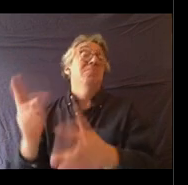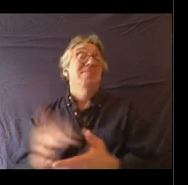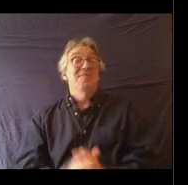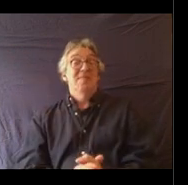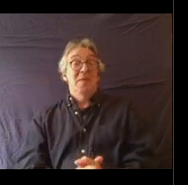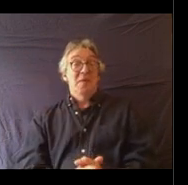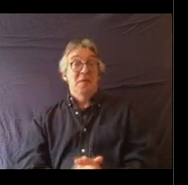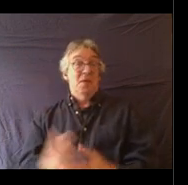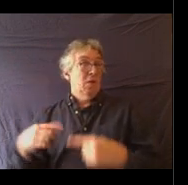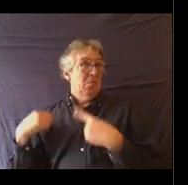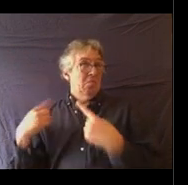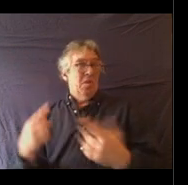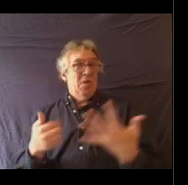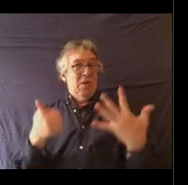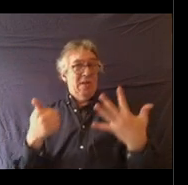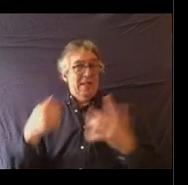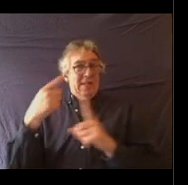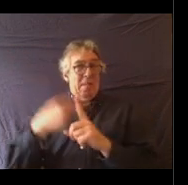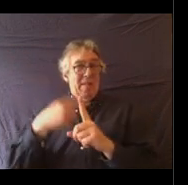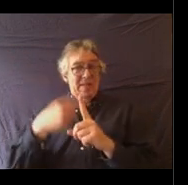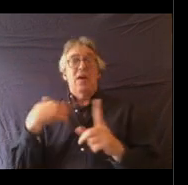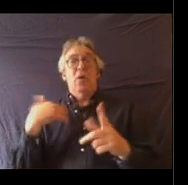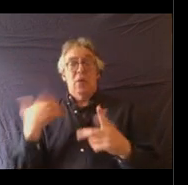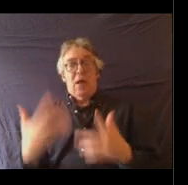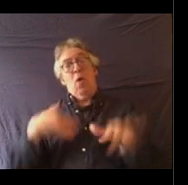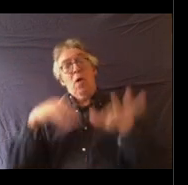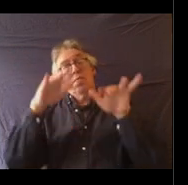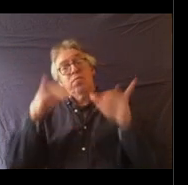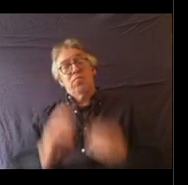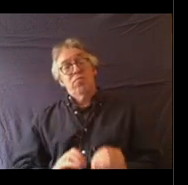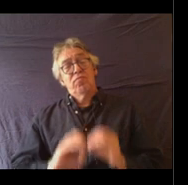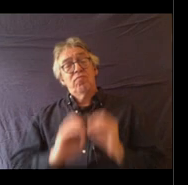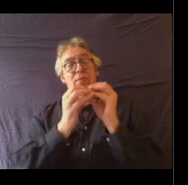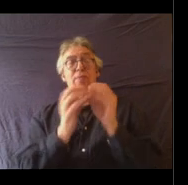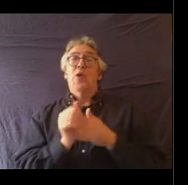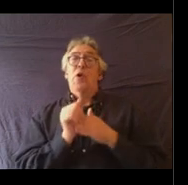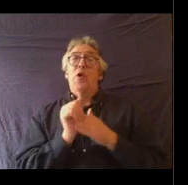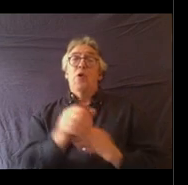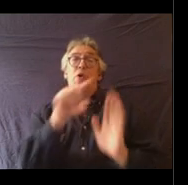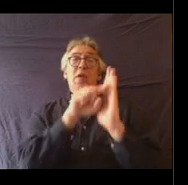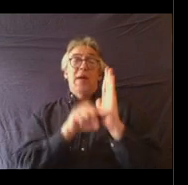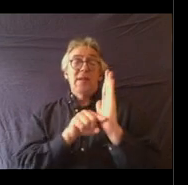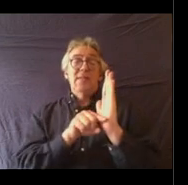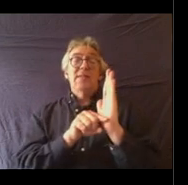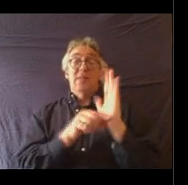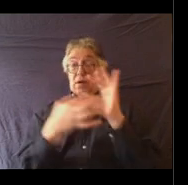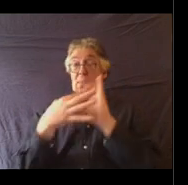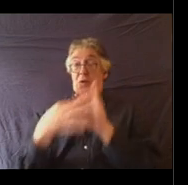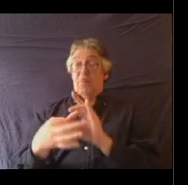don't know, 6 months on guidelines for the promotion of these European works.